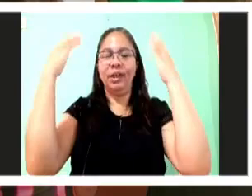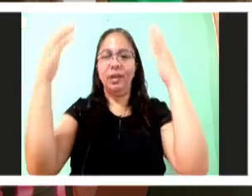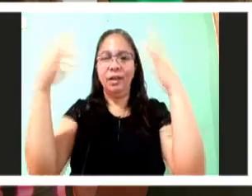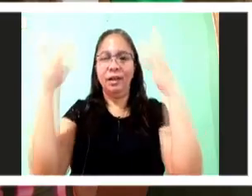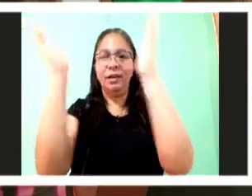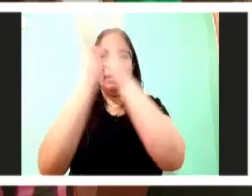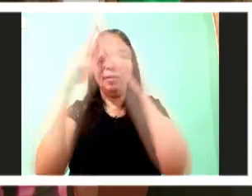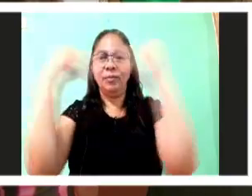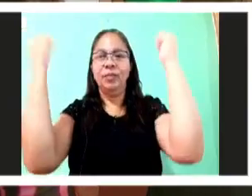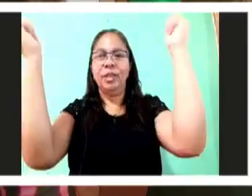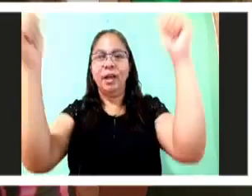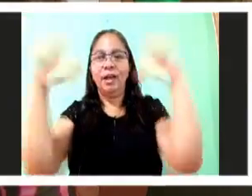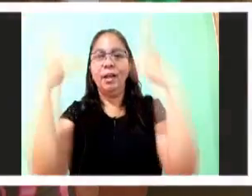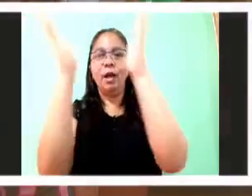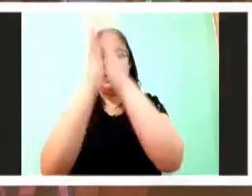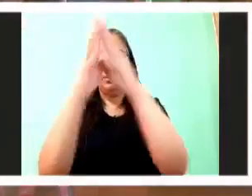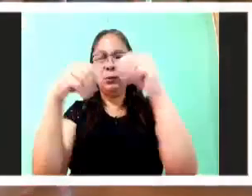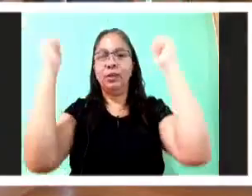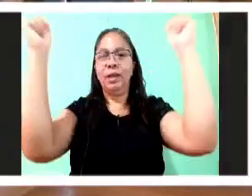hallelujah,